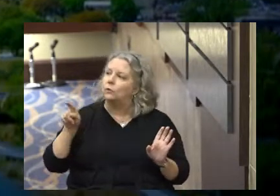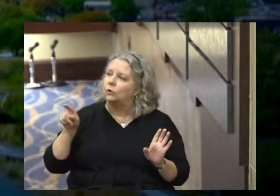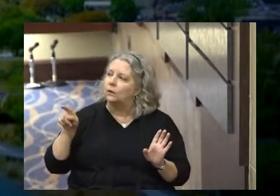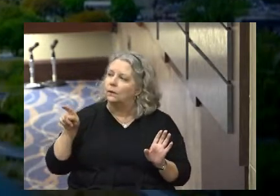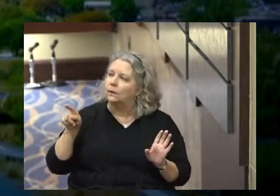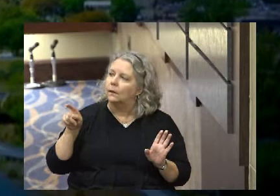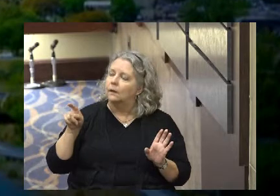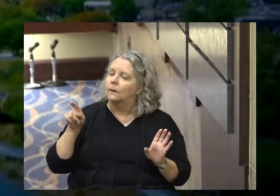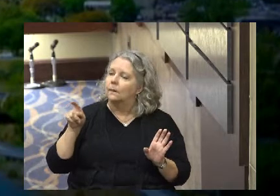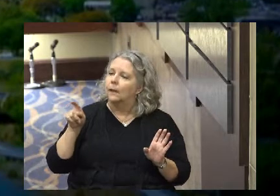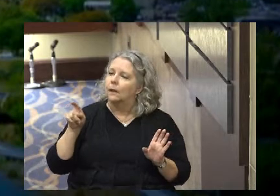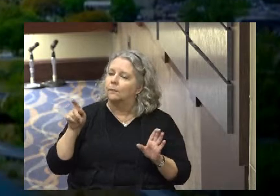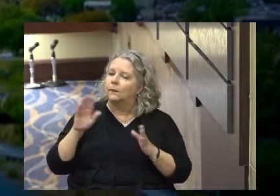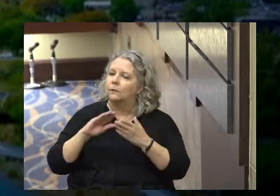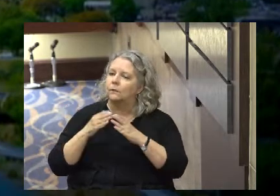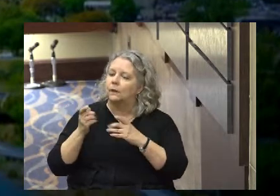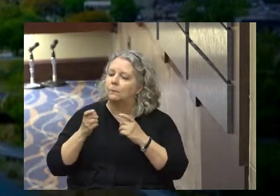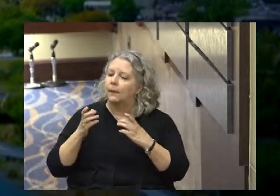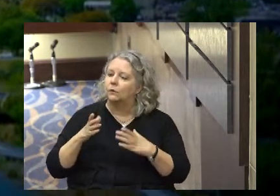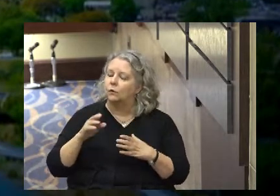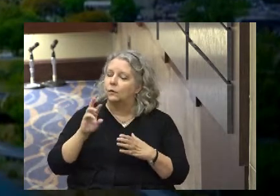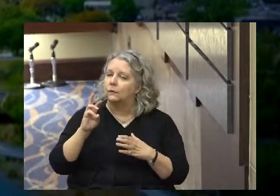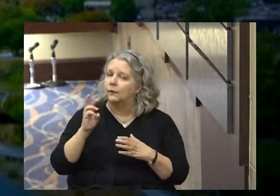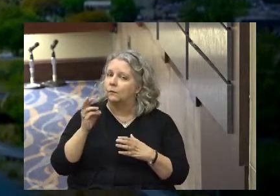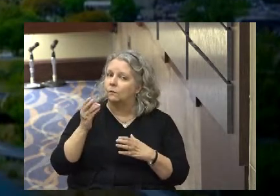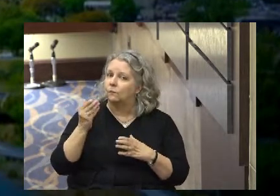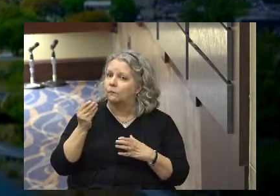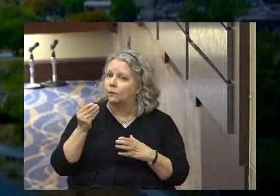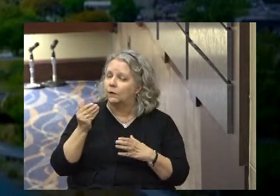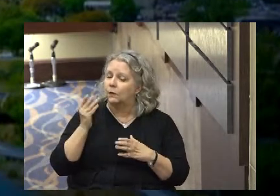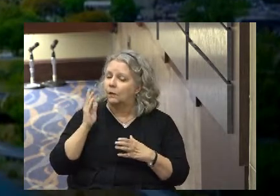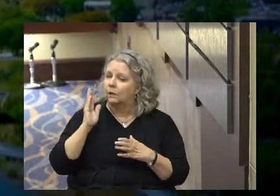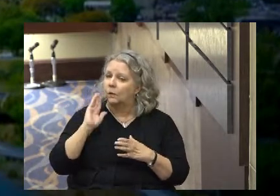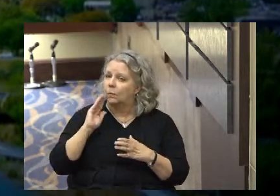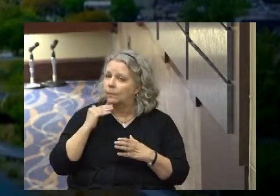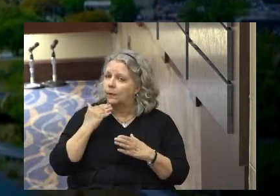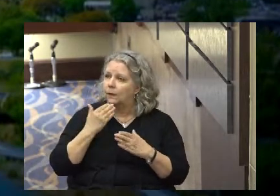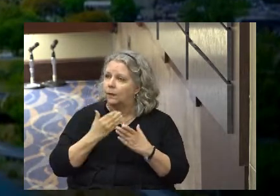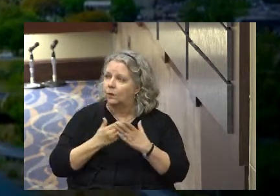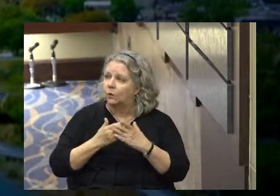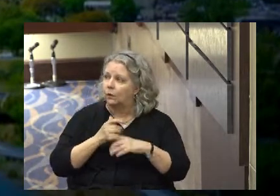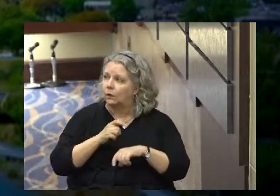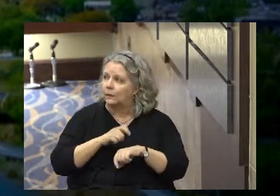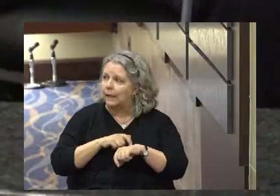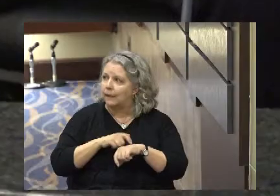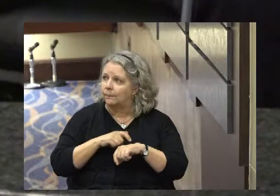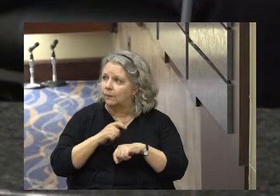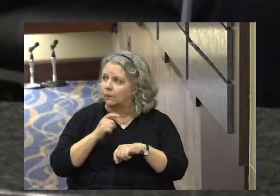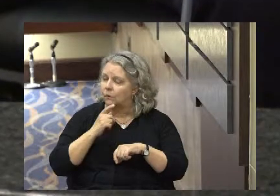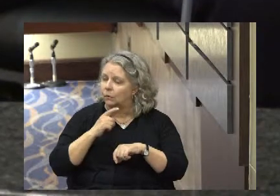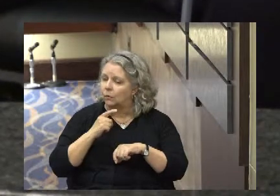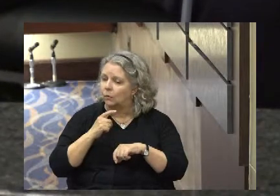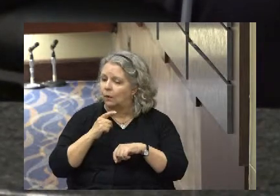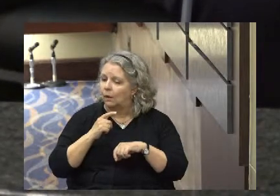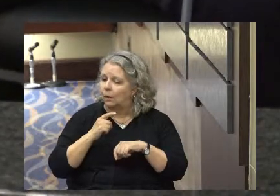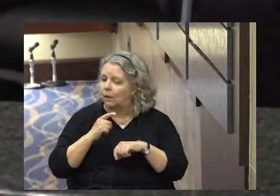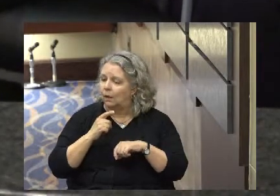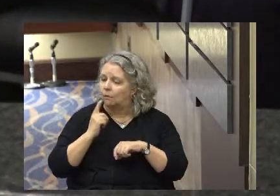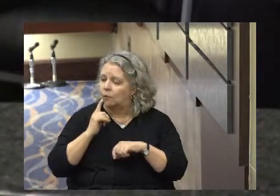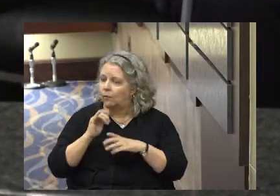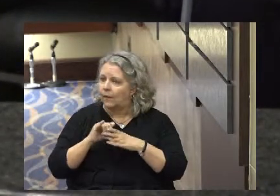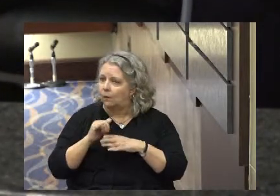Manager. On 615, if you could explain a little bit more to me about that one,